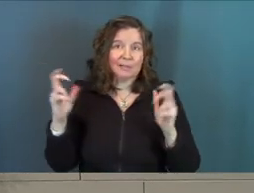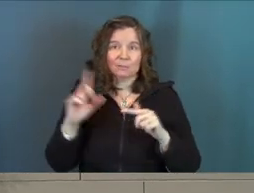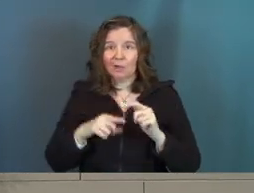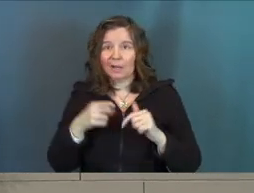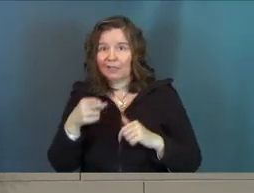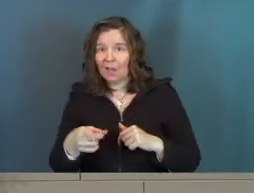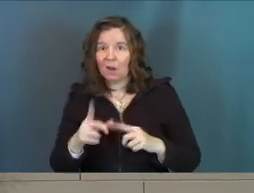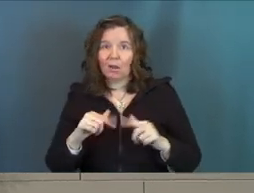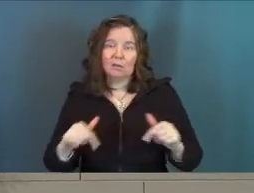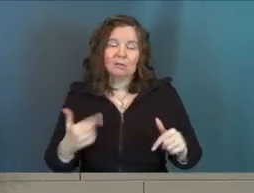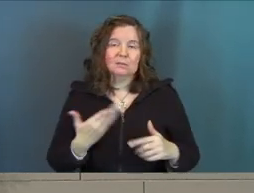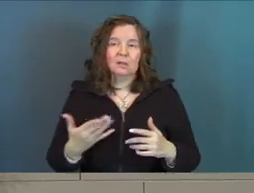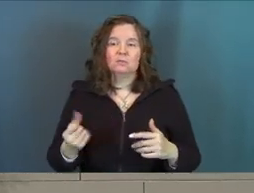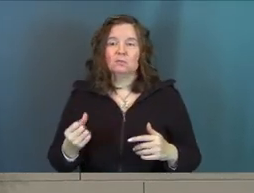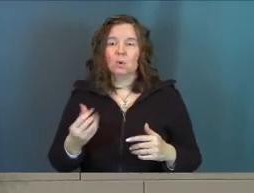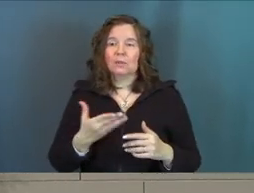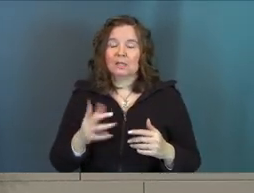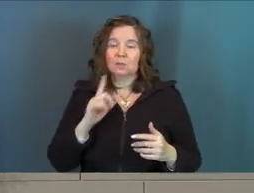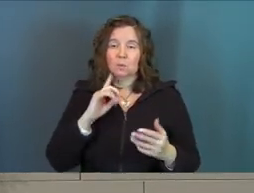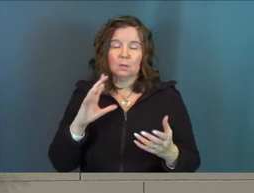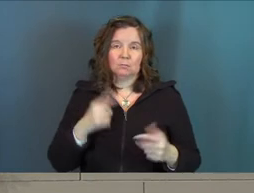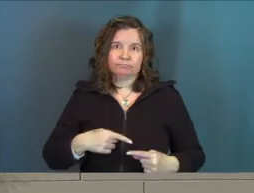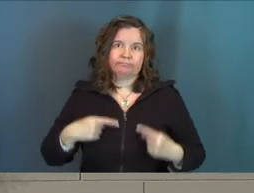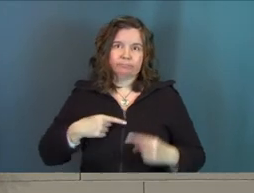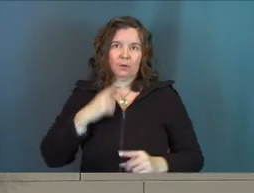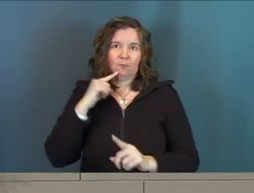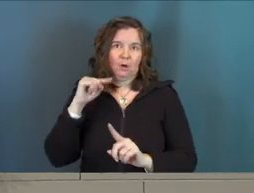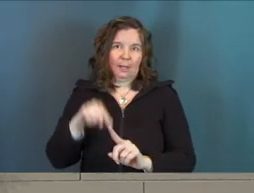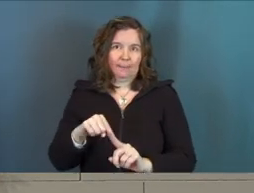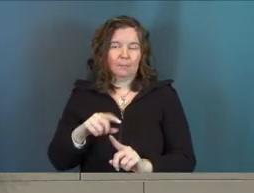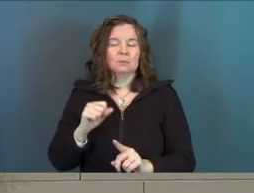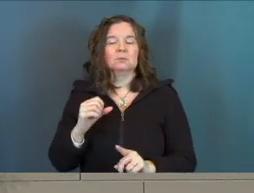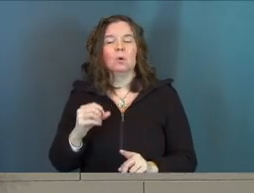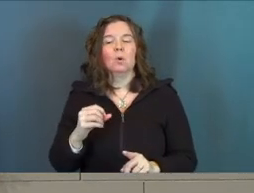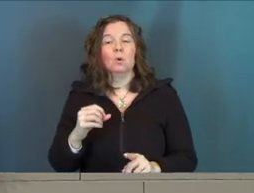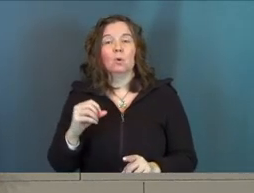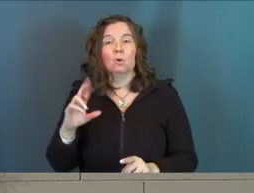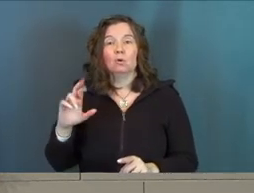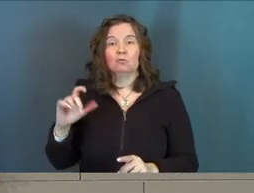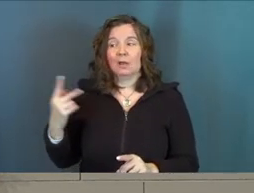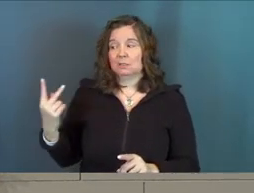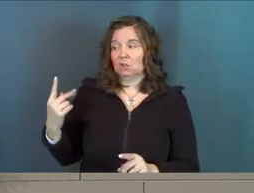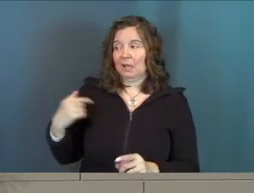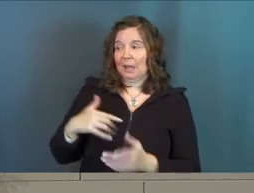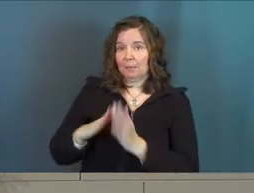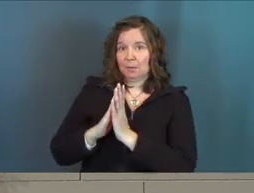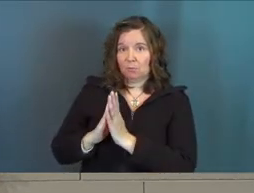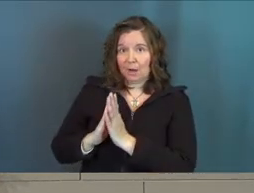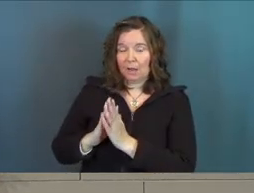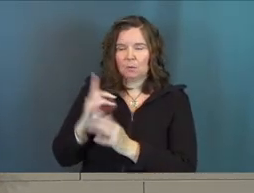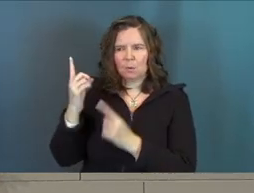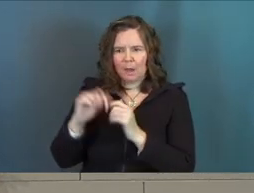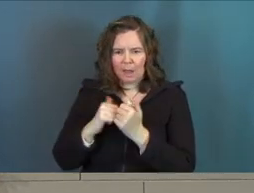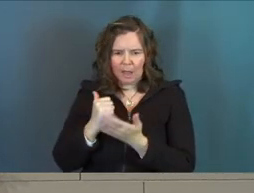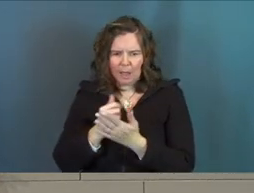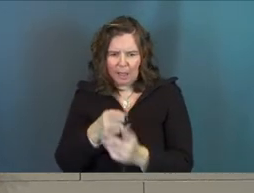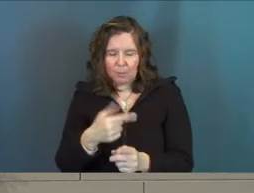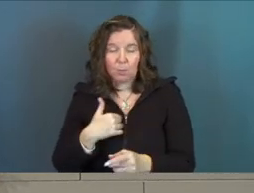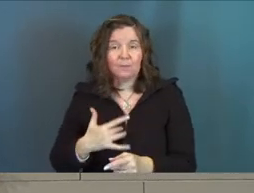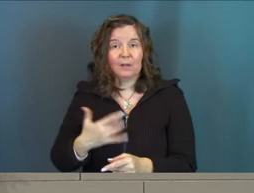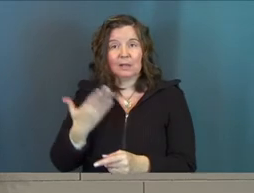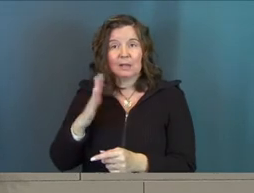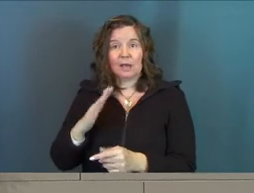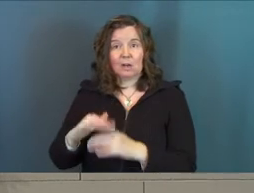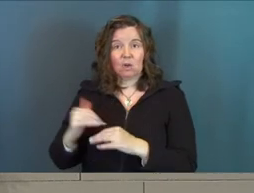get there, all kinds of stuff. So, like, things were kind of a struggle for him. And so Rachel and I just had been praying, like, wondering how we could help. And we felt like